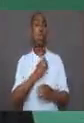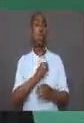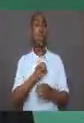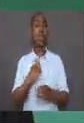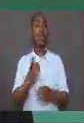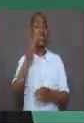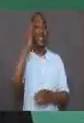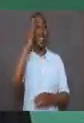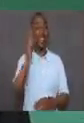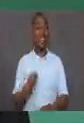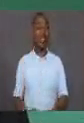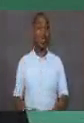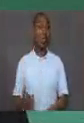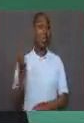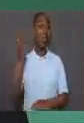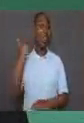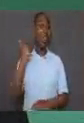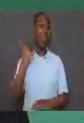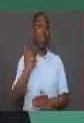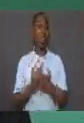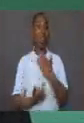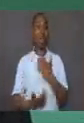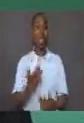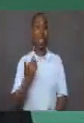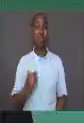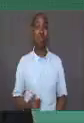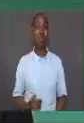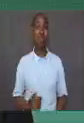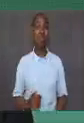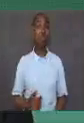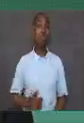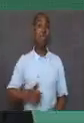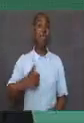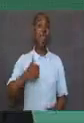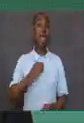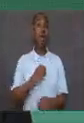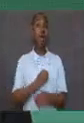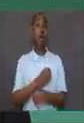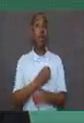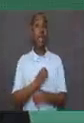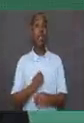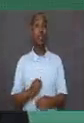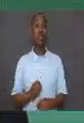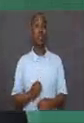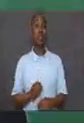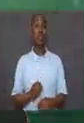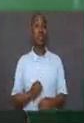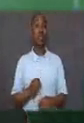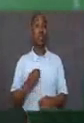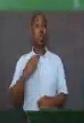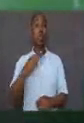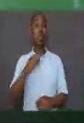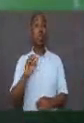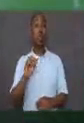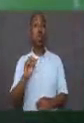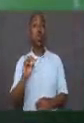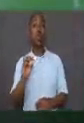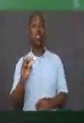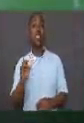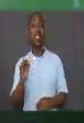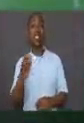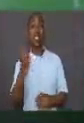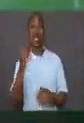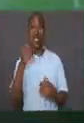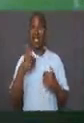we previously discussed, they are the main organs of homeostasis. The